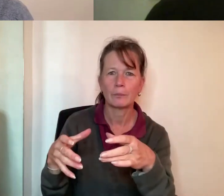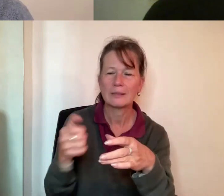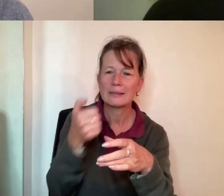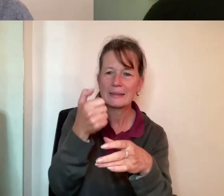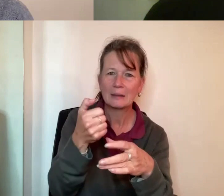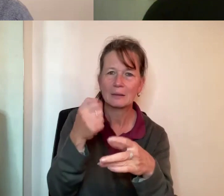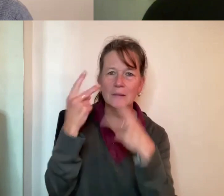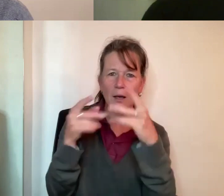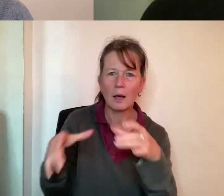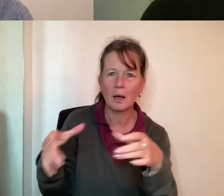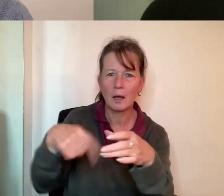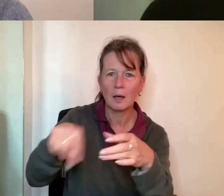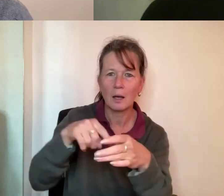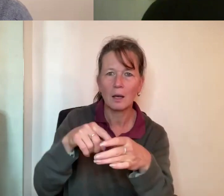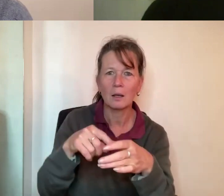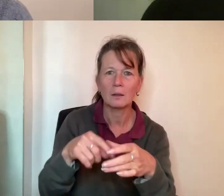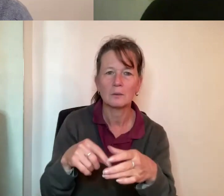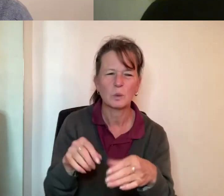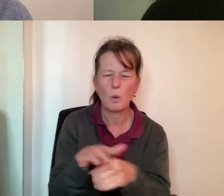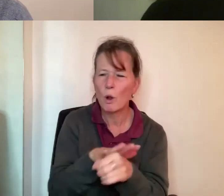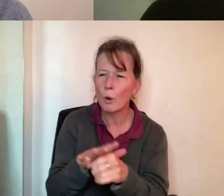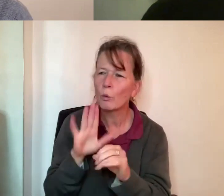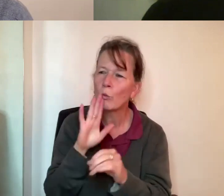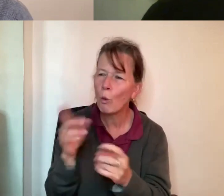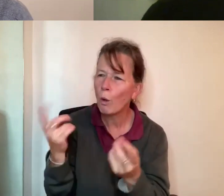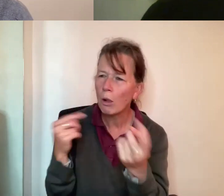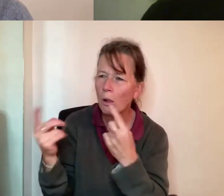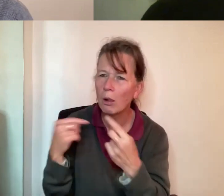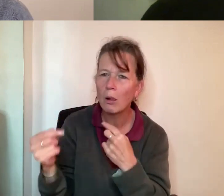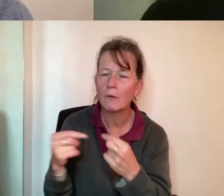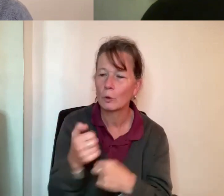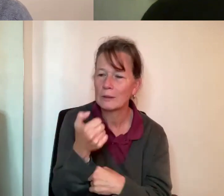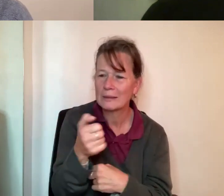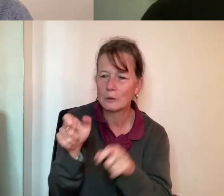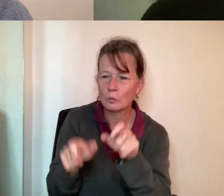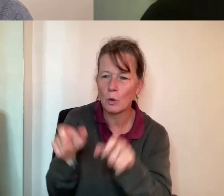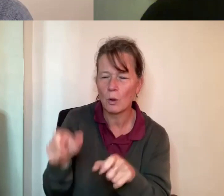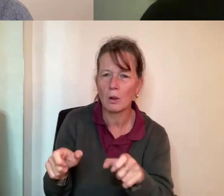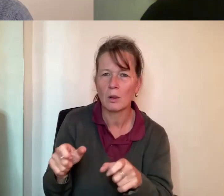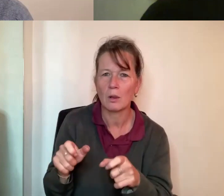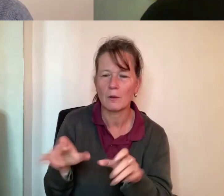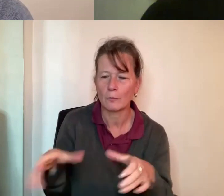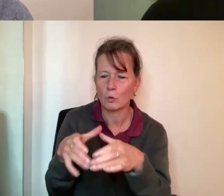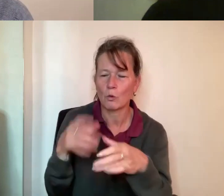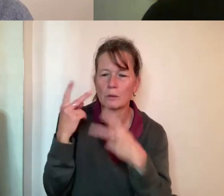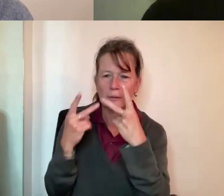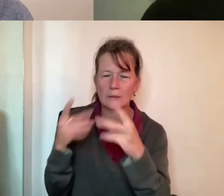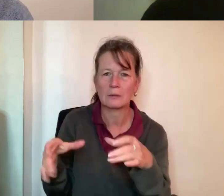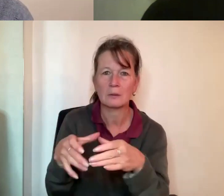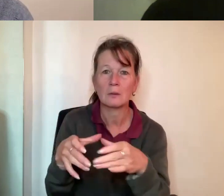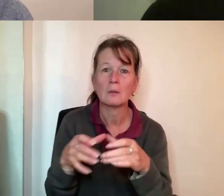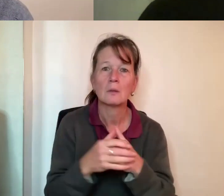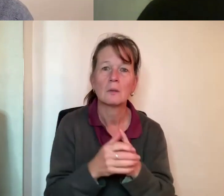singers, and we did an open call for those 6 roles. And we had lots of extraordinary